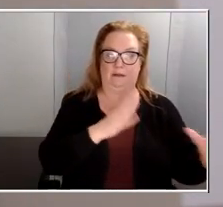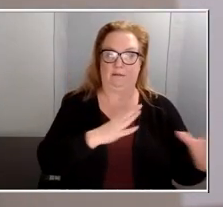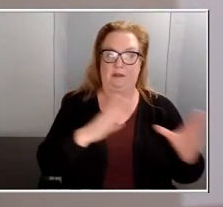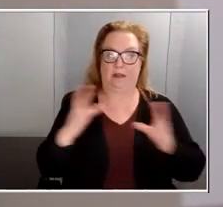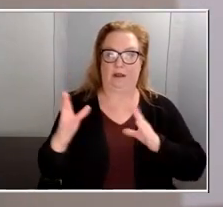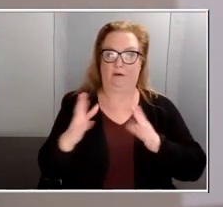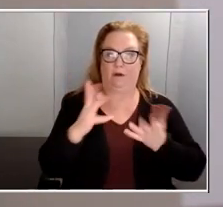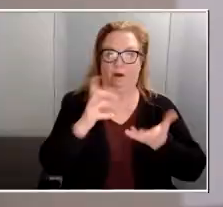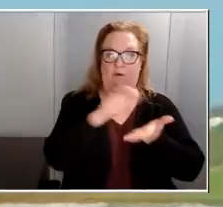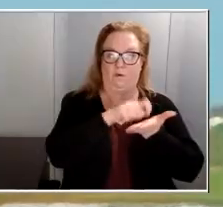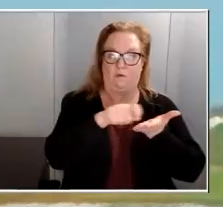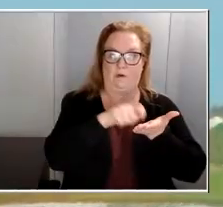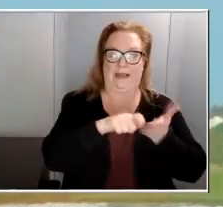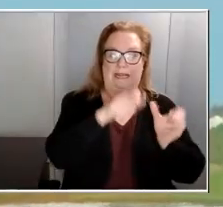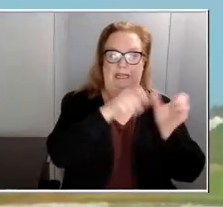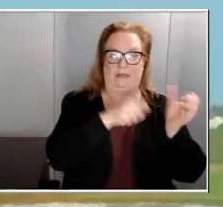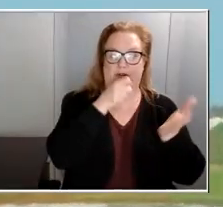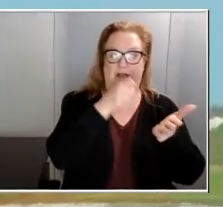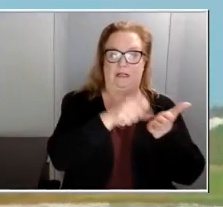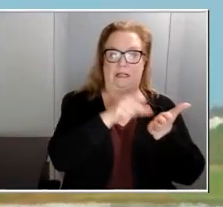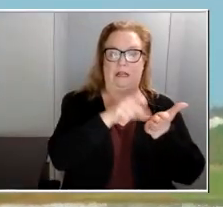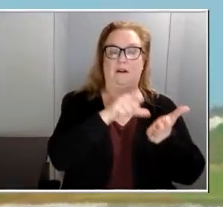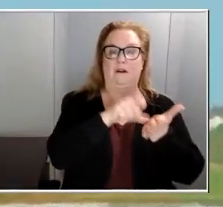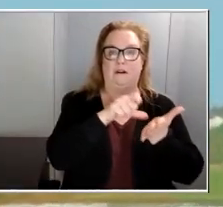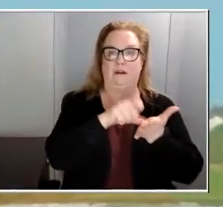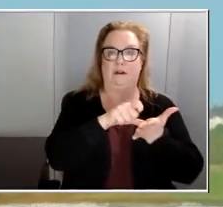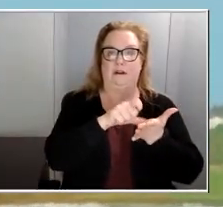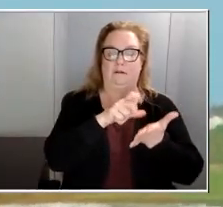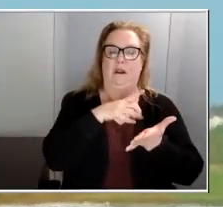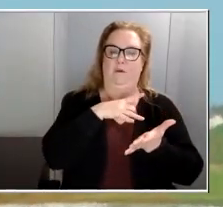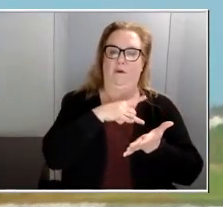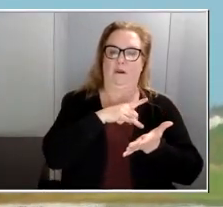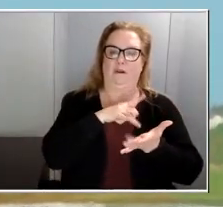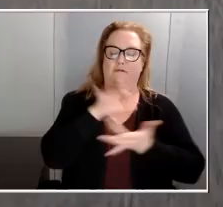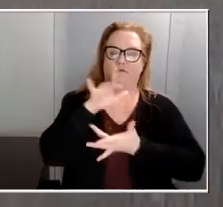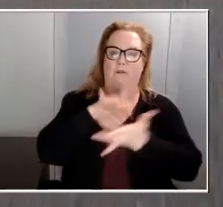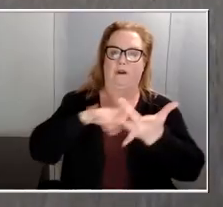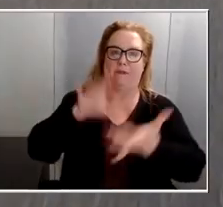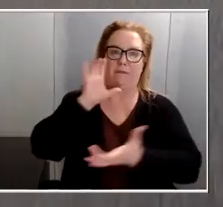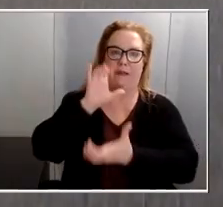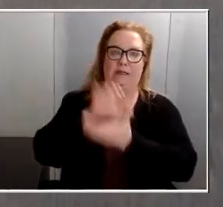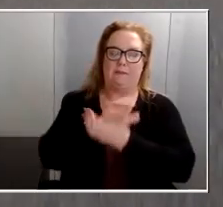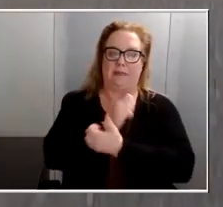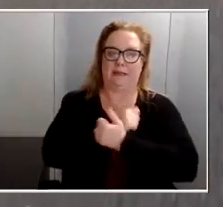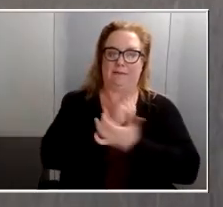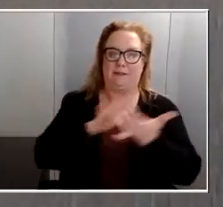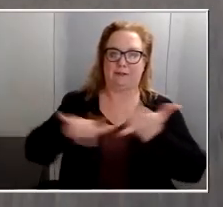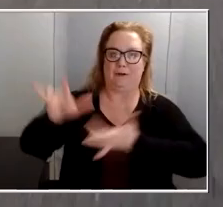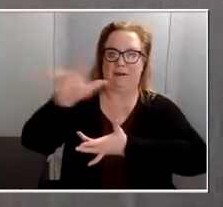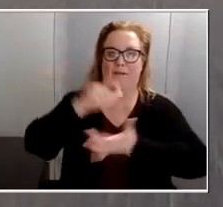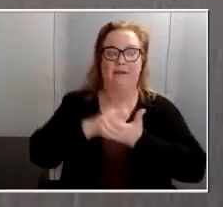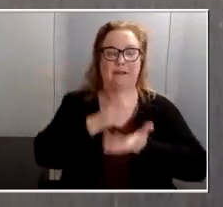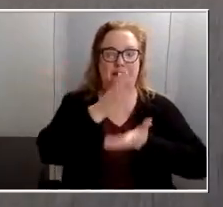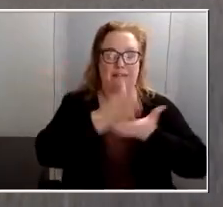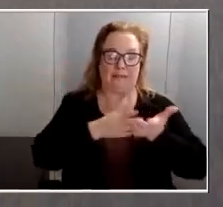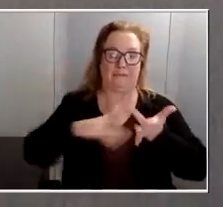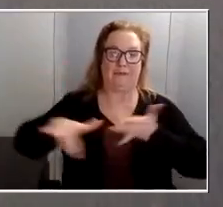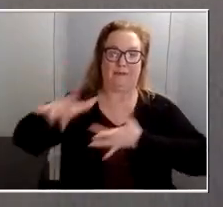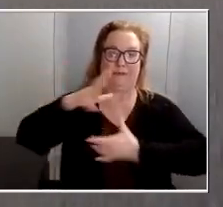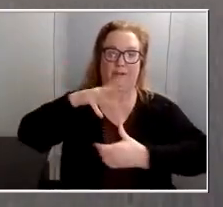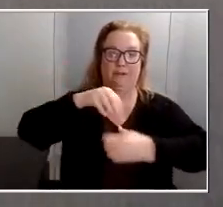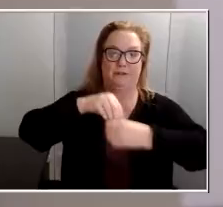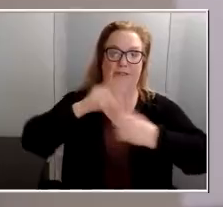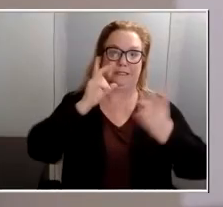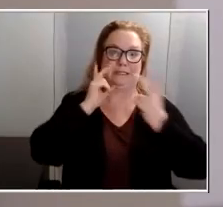each one of them a letter, and I'd like to travel. My husband loves to travel. And some of that travel will certainly include seeing